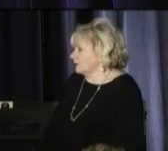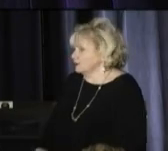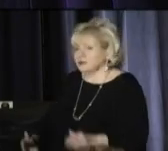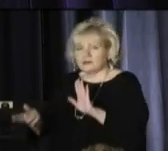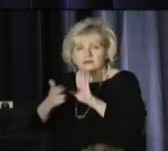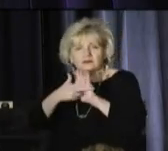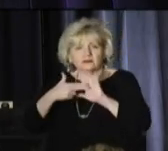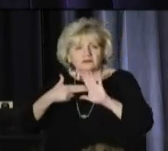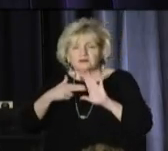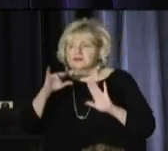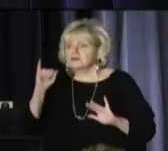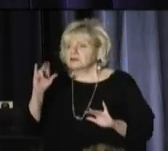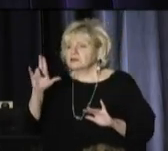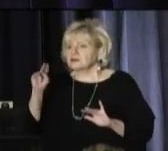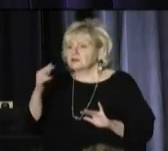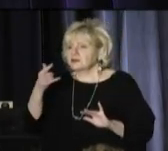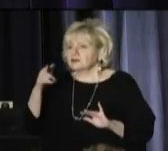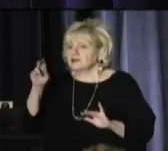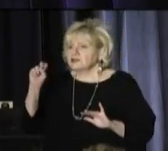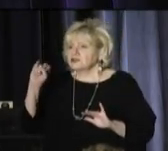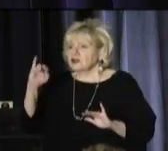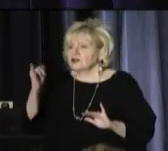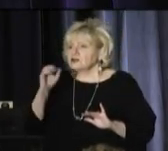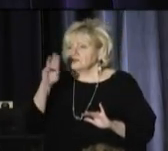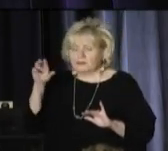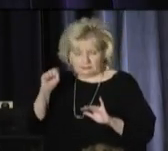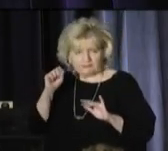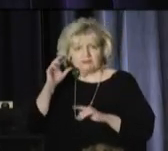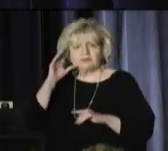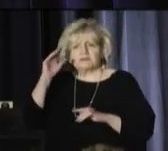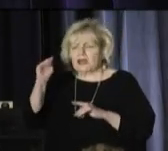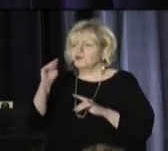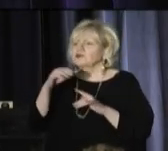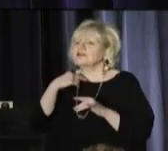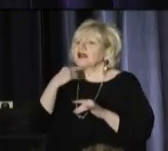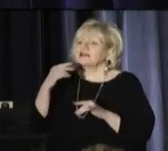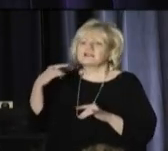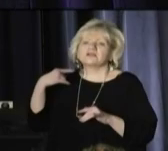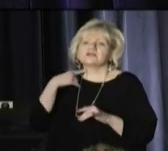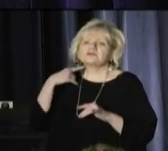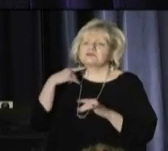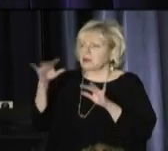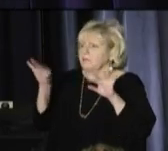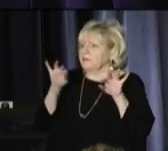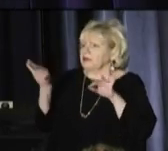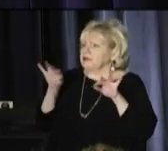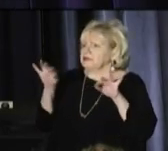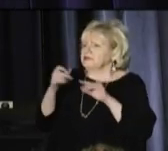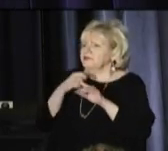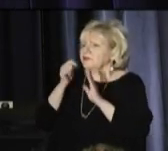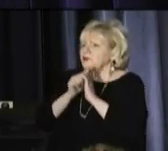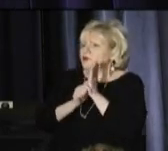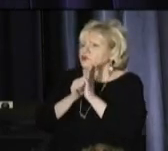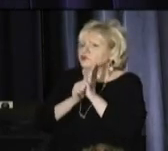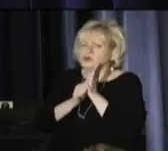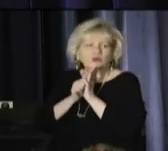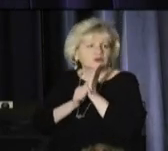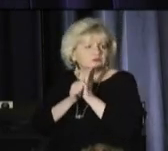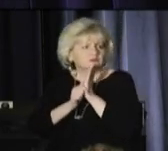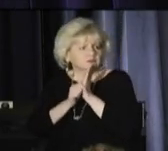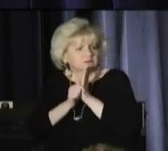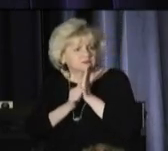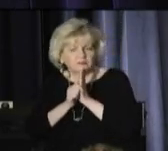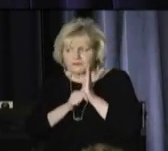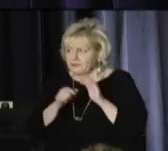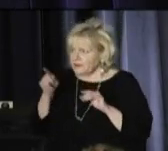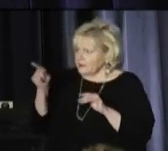jungle gyms. Men with accents pick us as if from a brochure to climb and slide and swing. And him, El Cero,